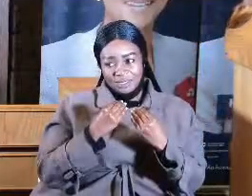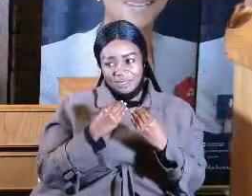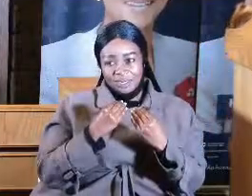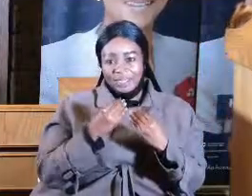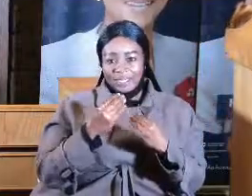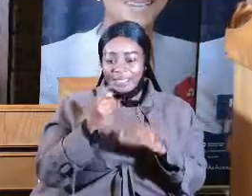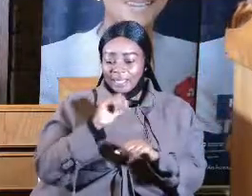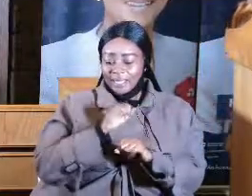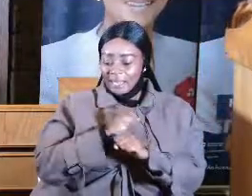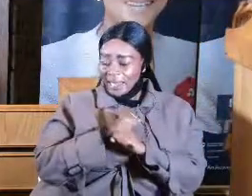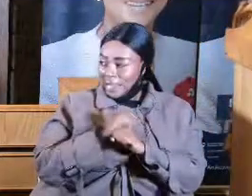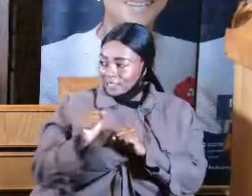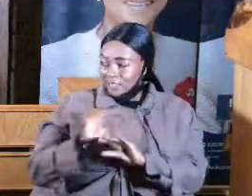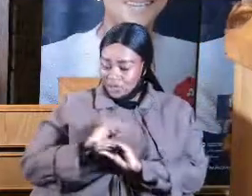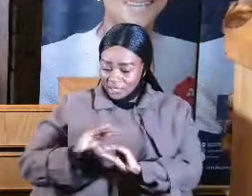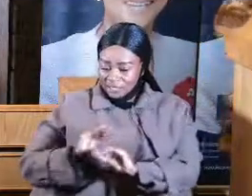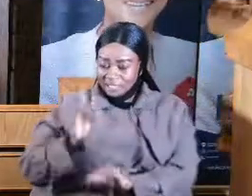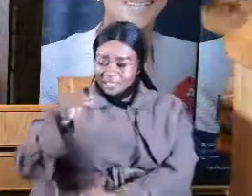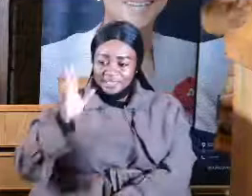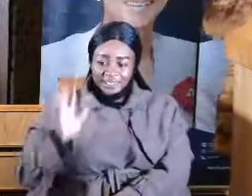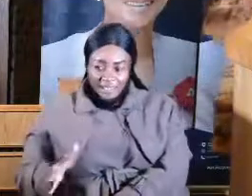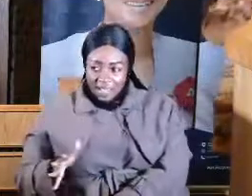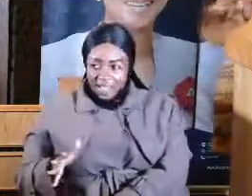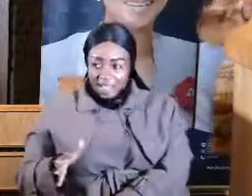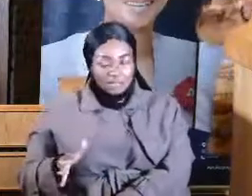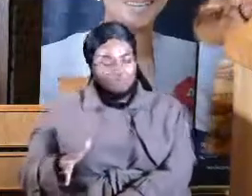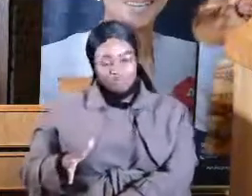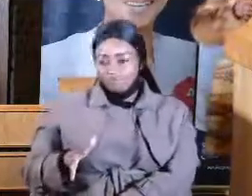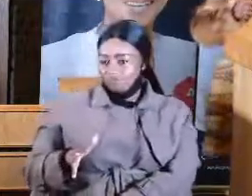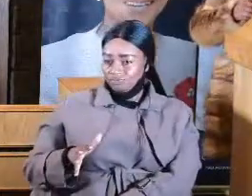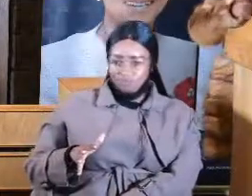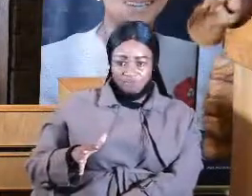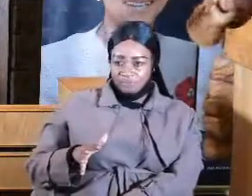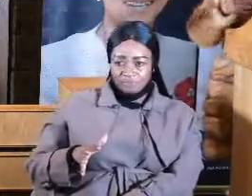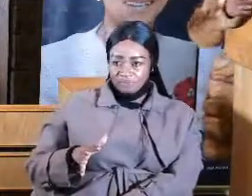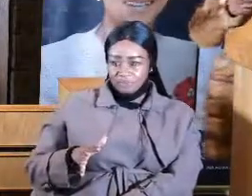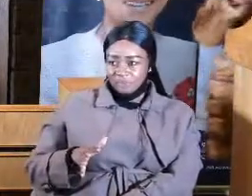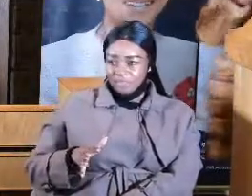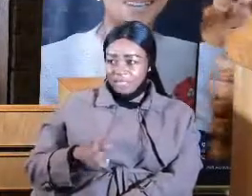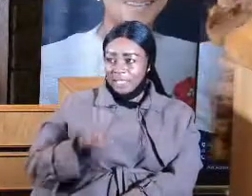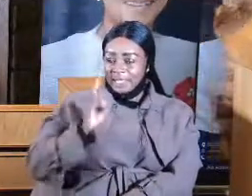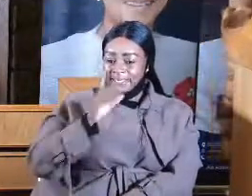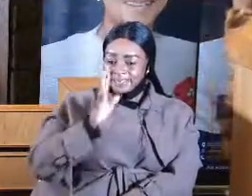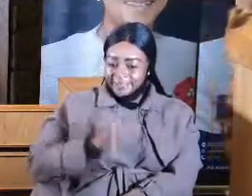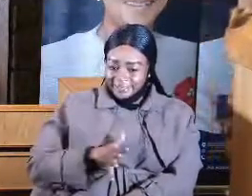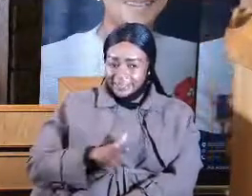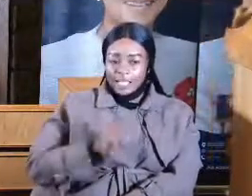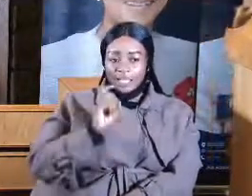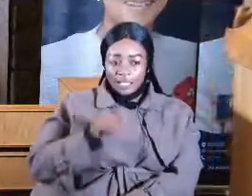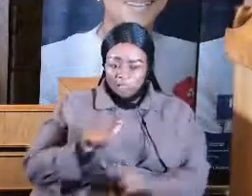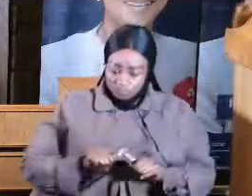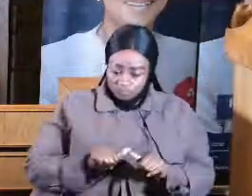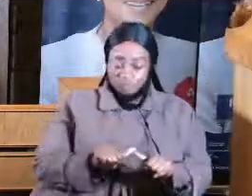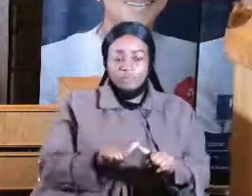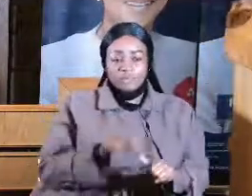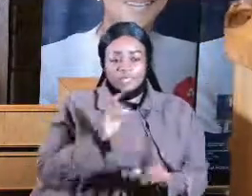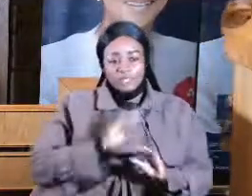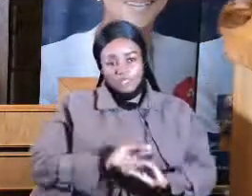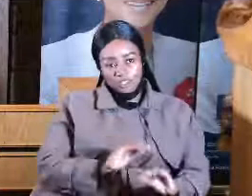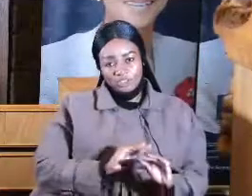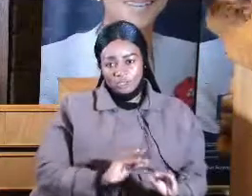teacher. There is nothing that we can do to stop a teacher from teaching. So